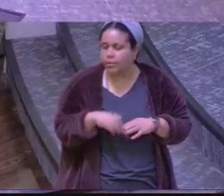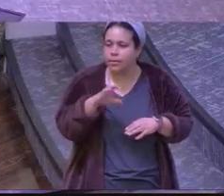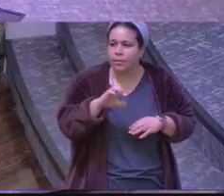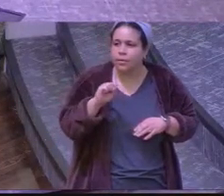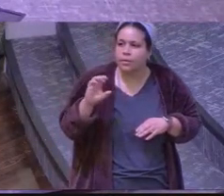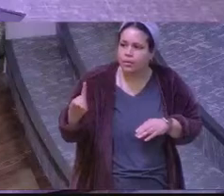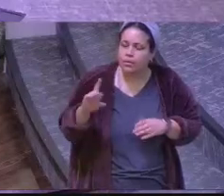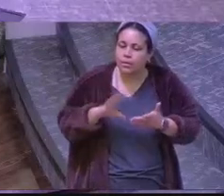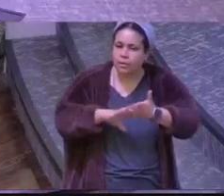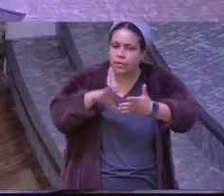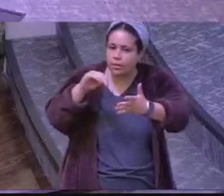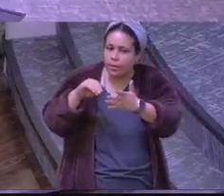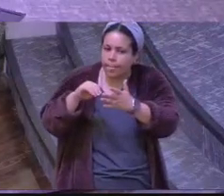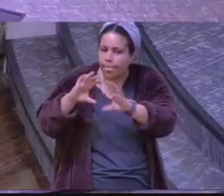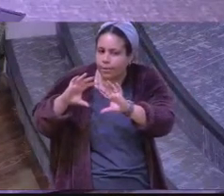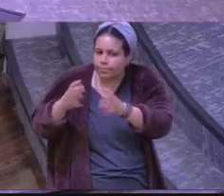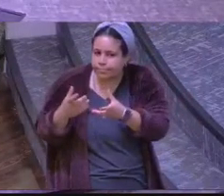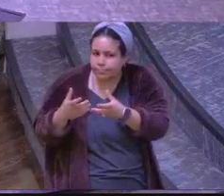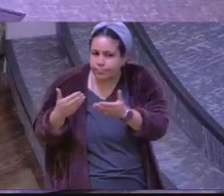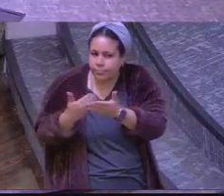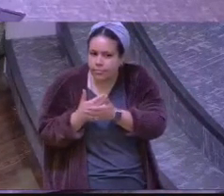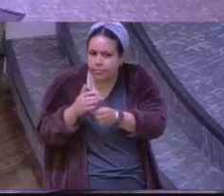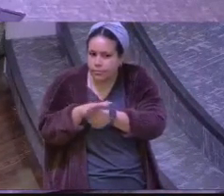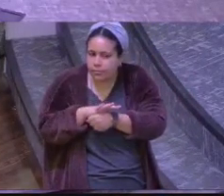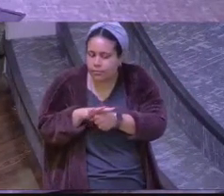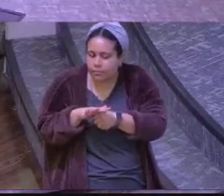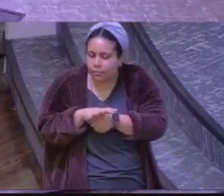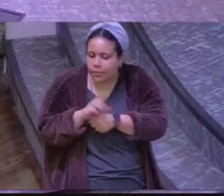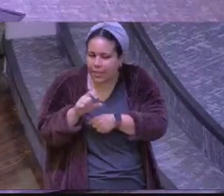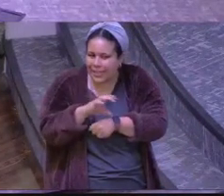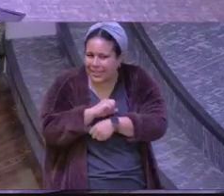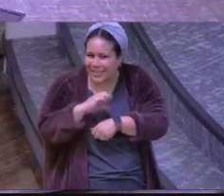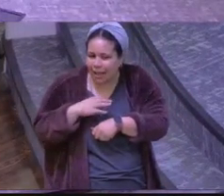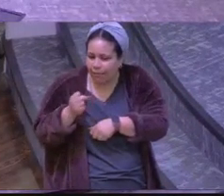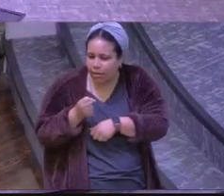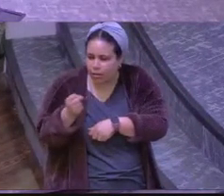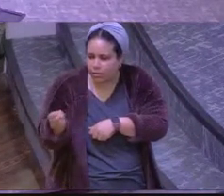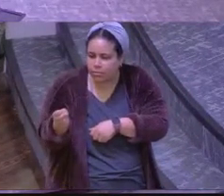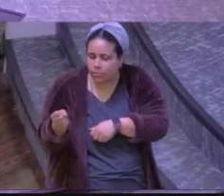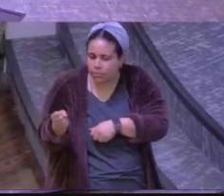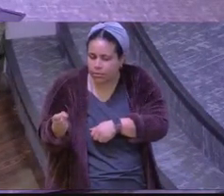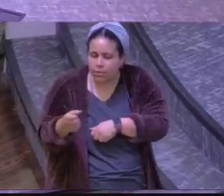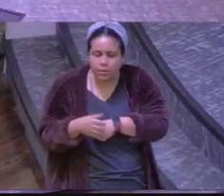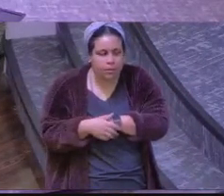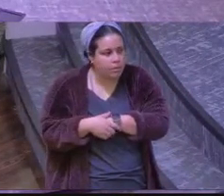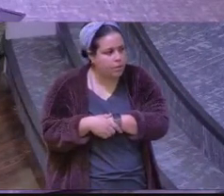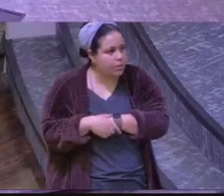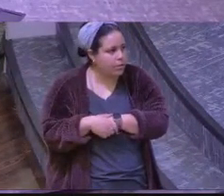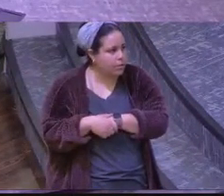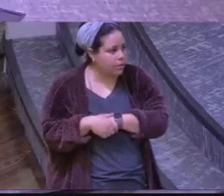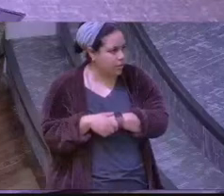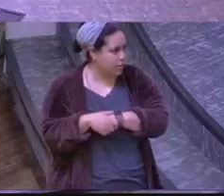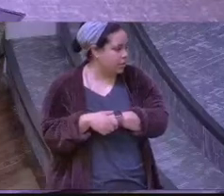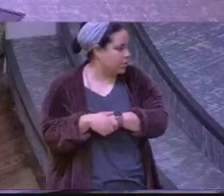new location, so it just needs to be staffed. But the CREASE